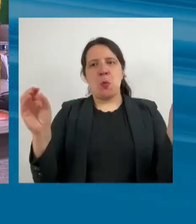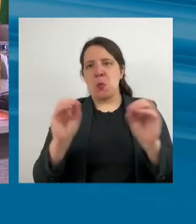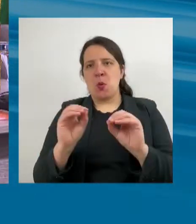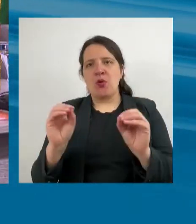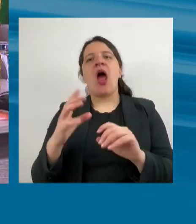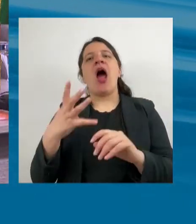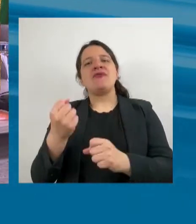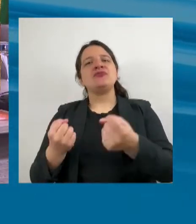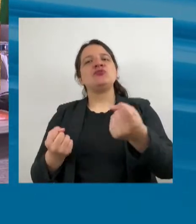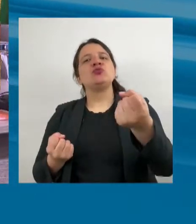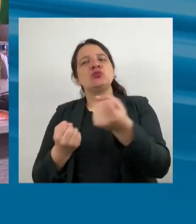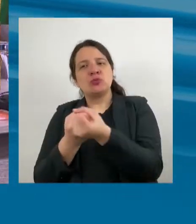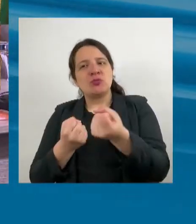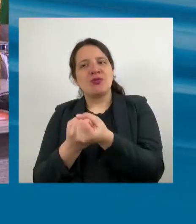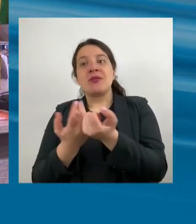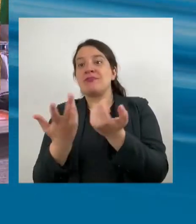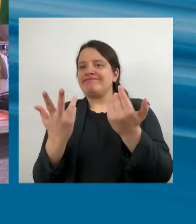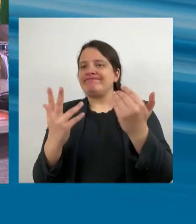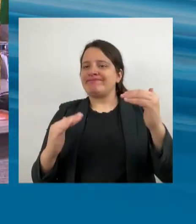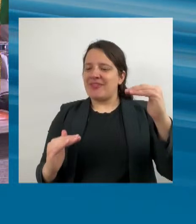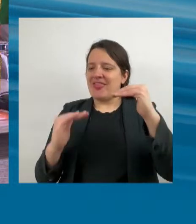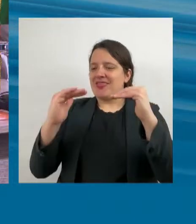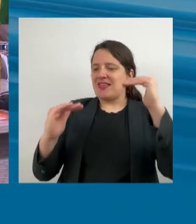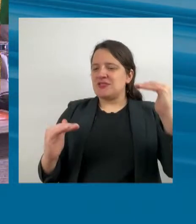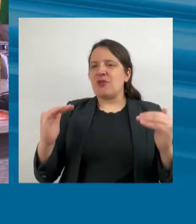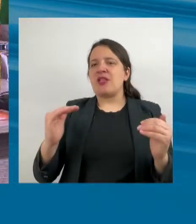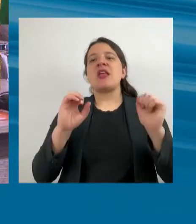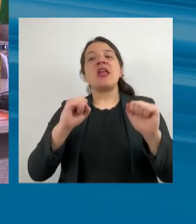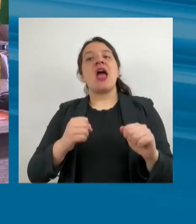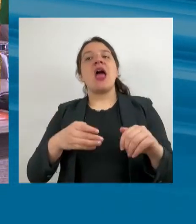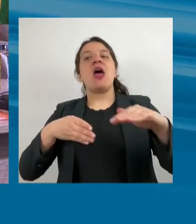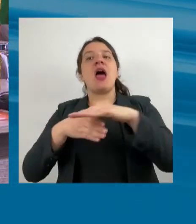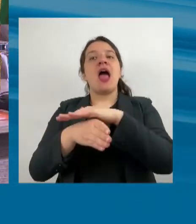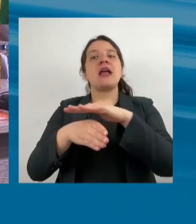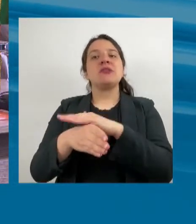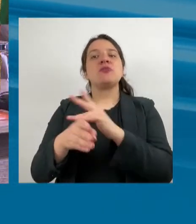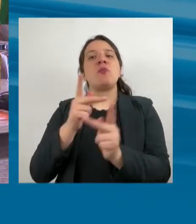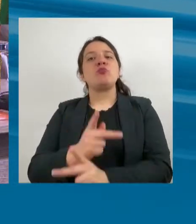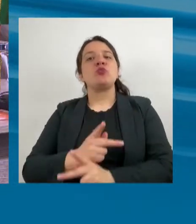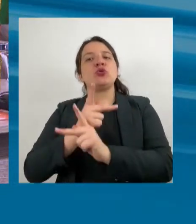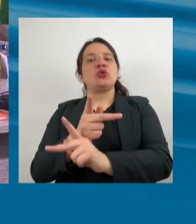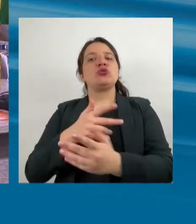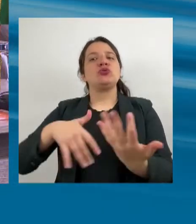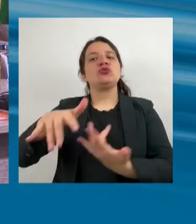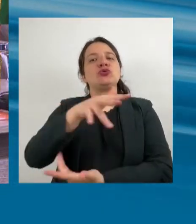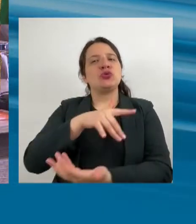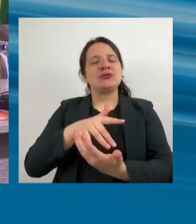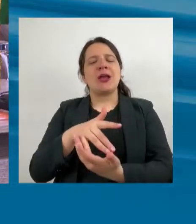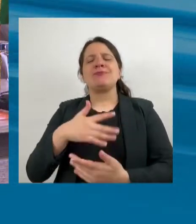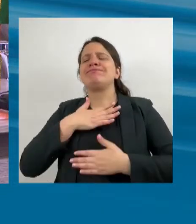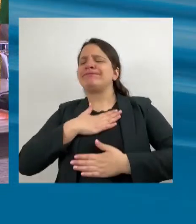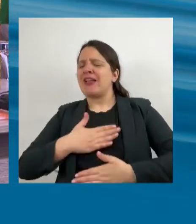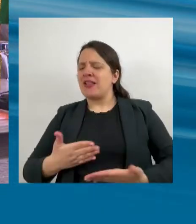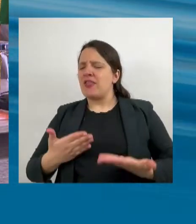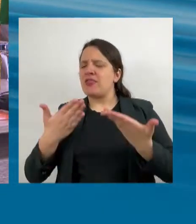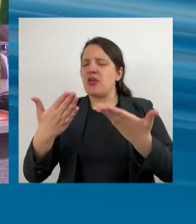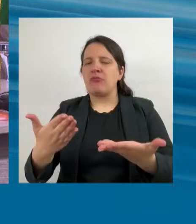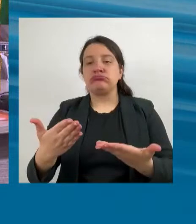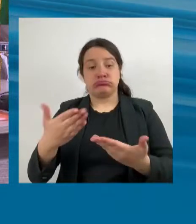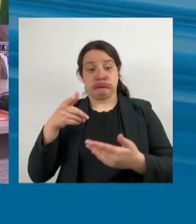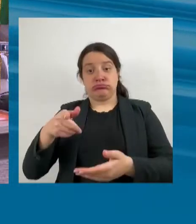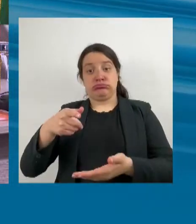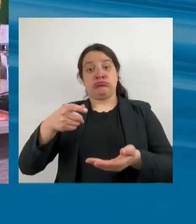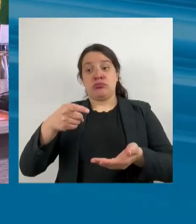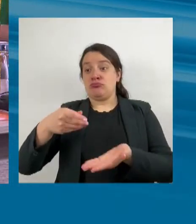non-taxing pension systems to close the inequality gaps and to have access to social protection. The idea is to guarantee a